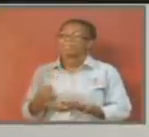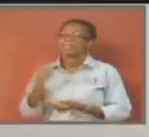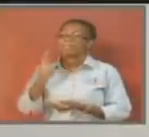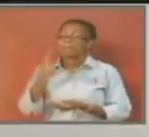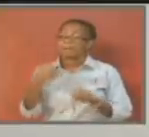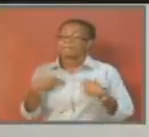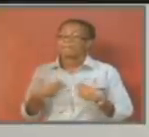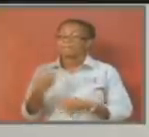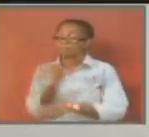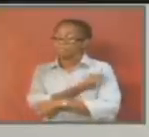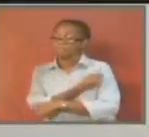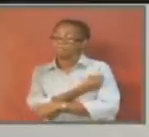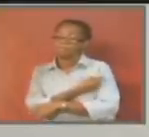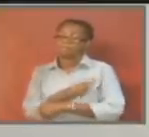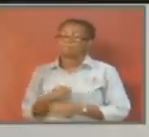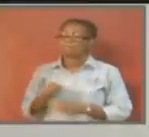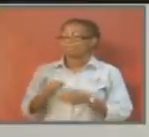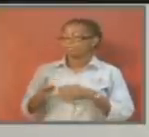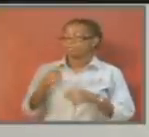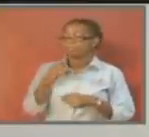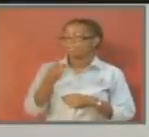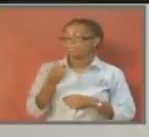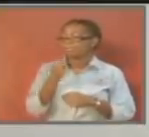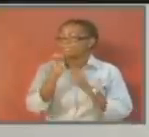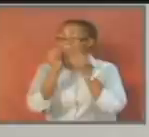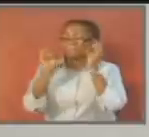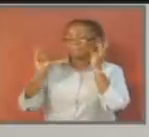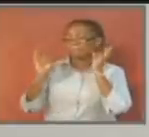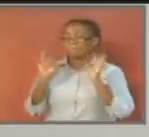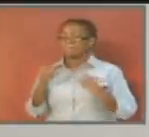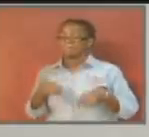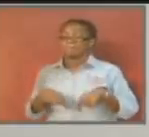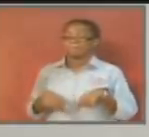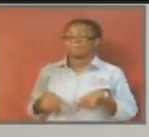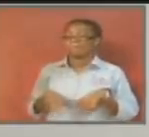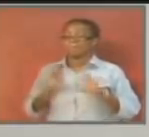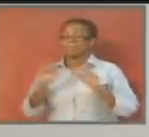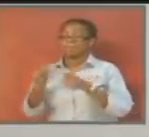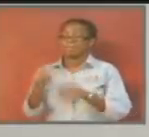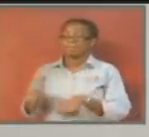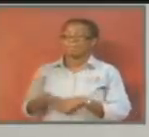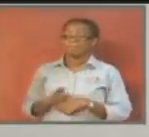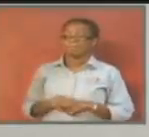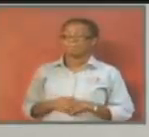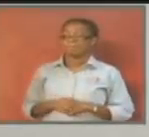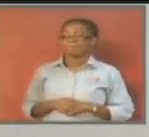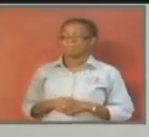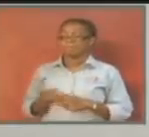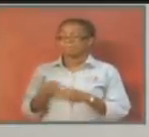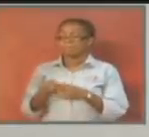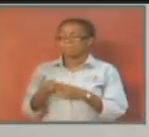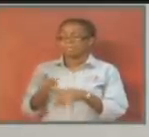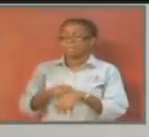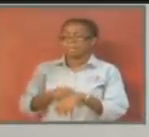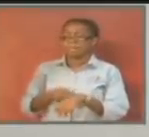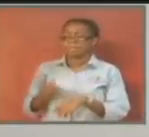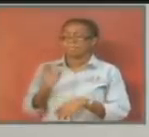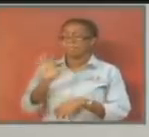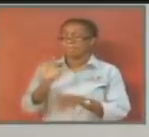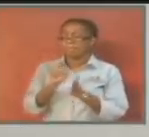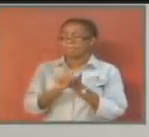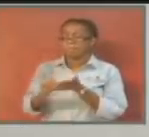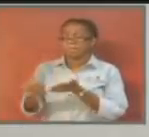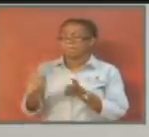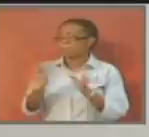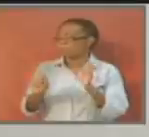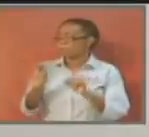of anxiety or otherwise, turn up within 4 or 5 weeks of having your last shot. You need to